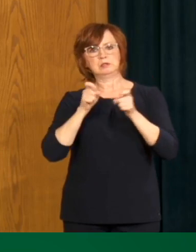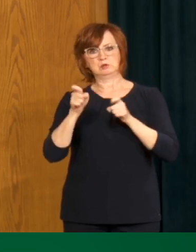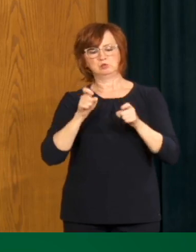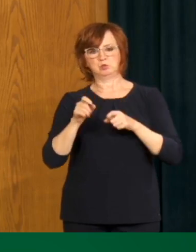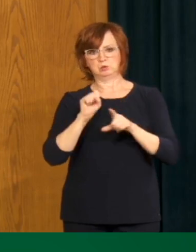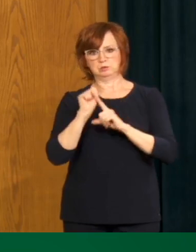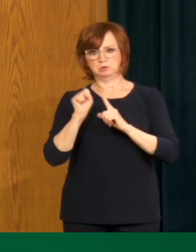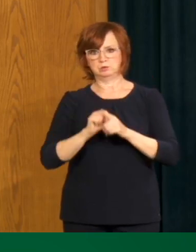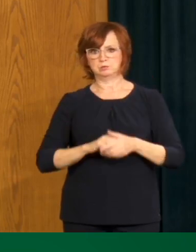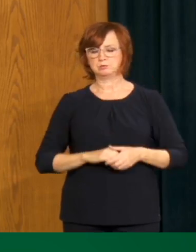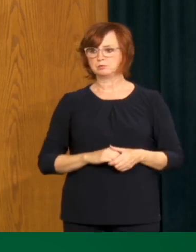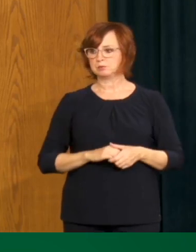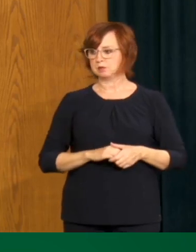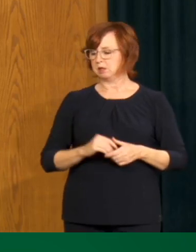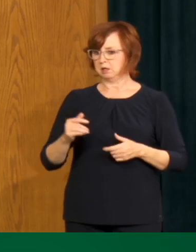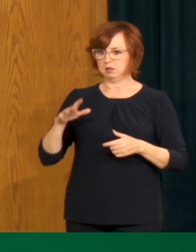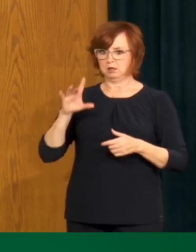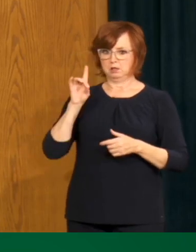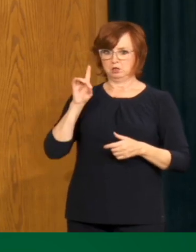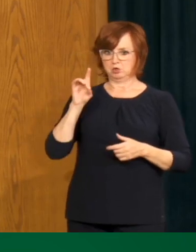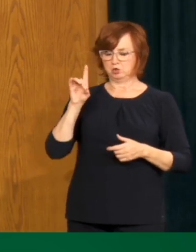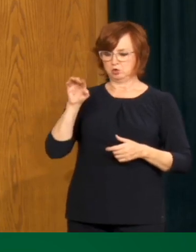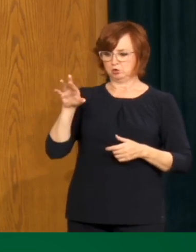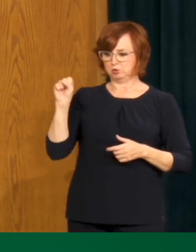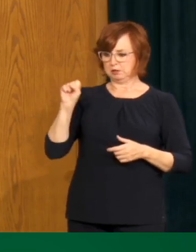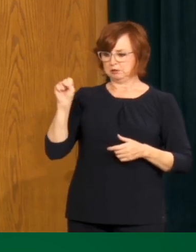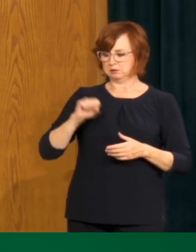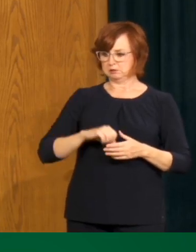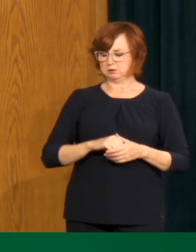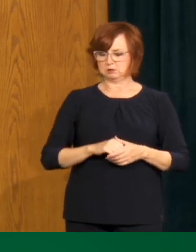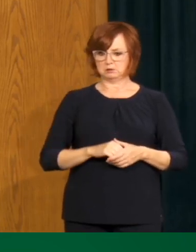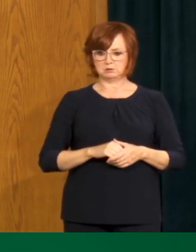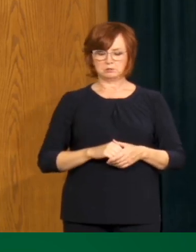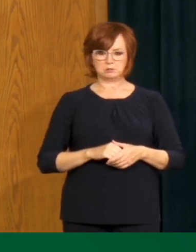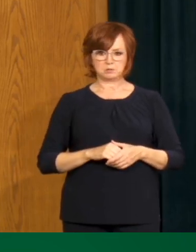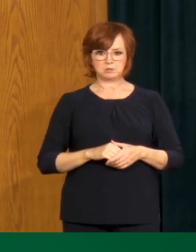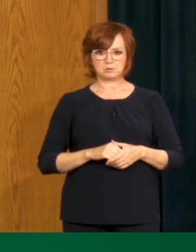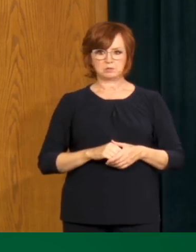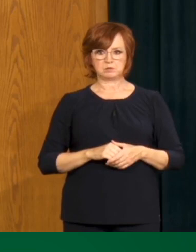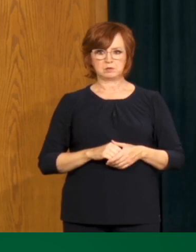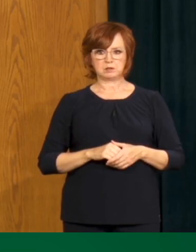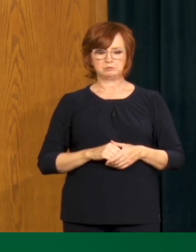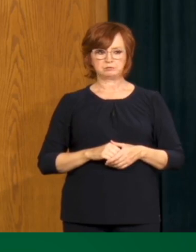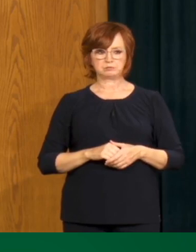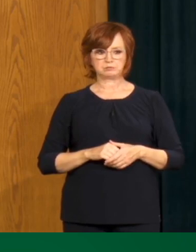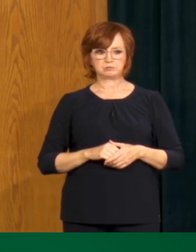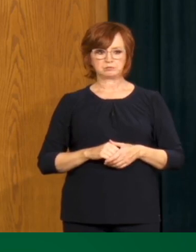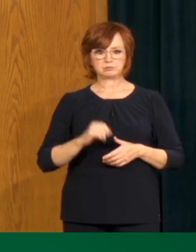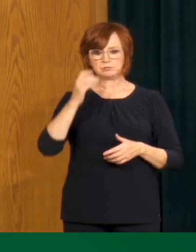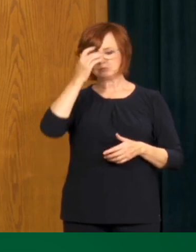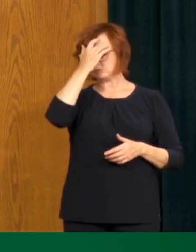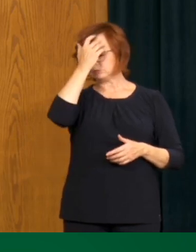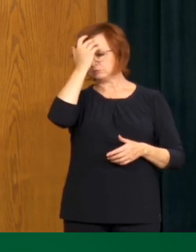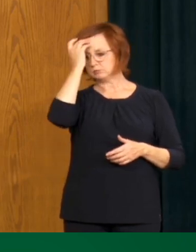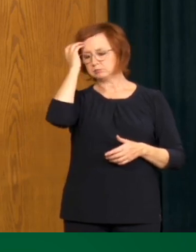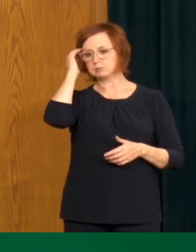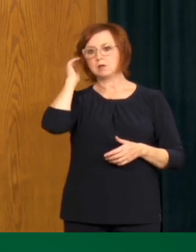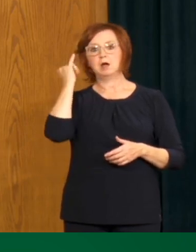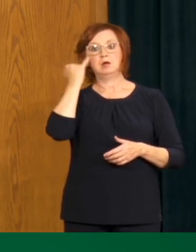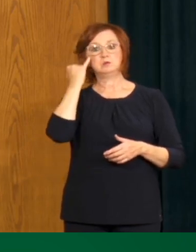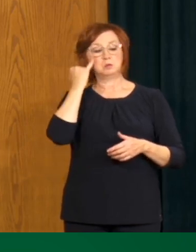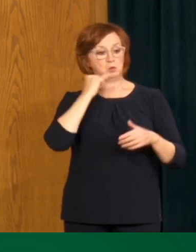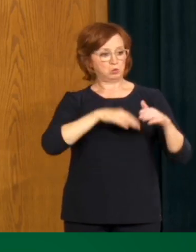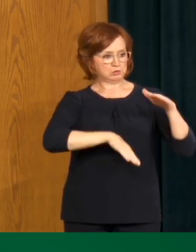just say a couple of things. One is that if there's an allowance to have a certain event up to a certain number, like an indoor-outdoor gathering of